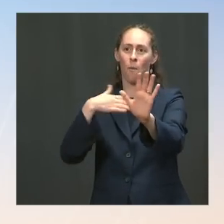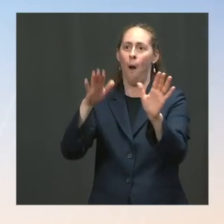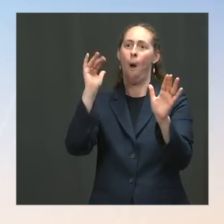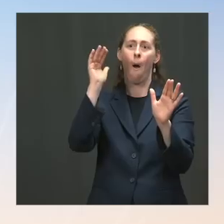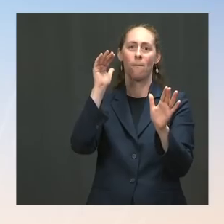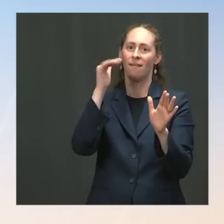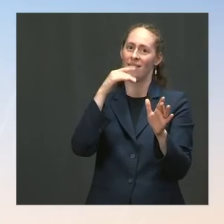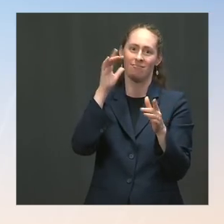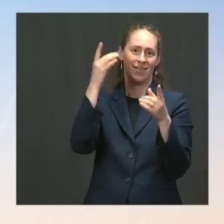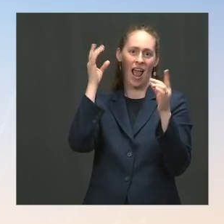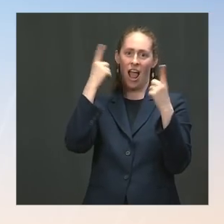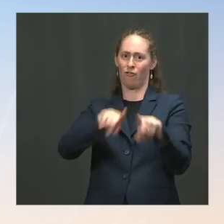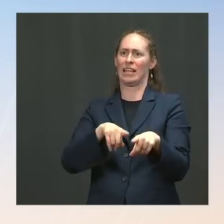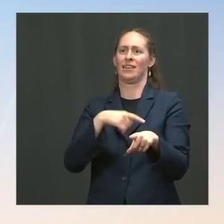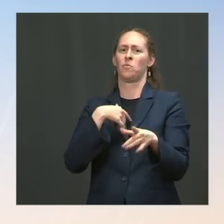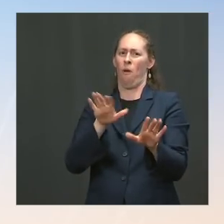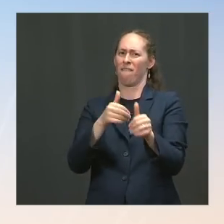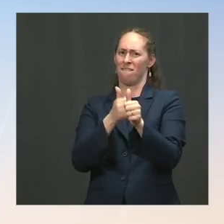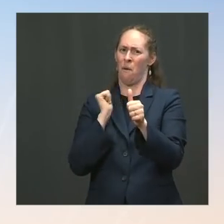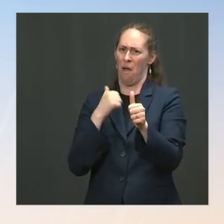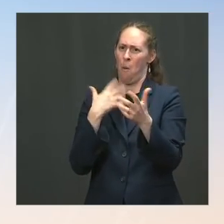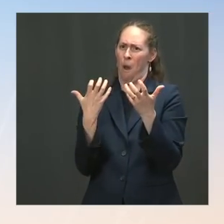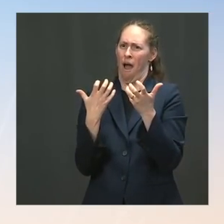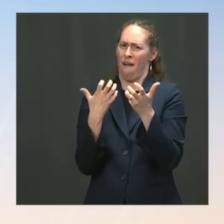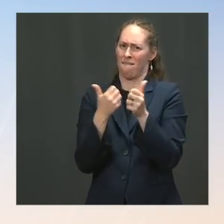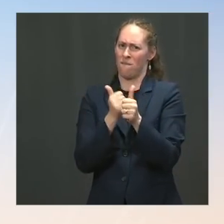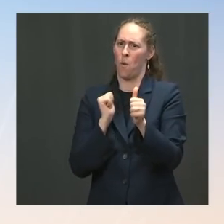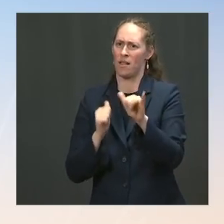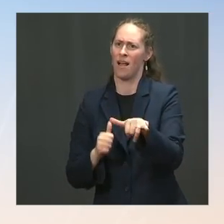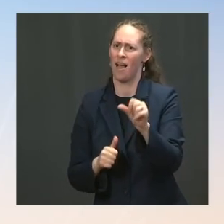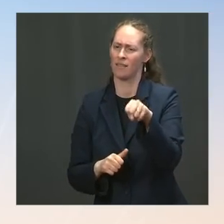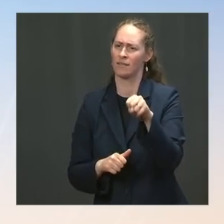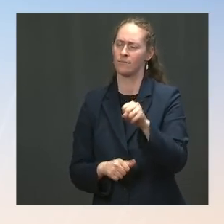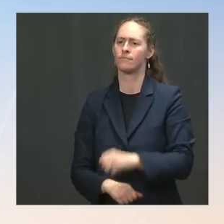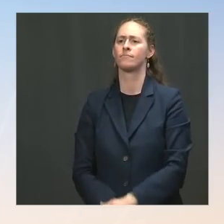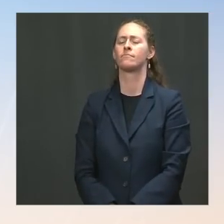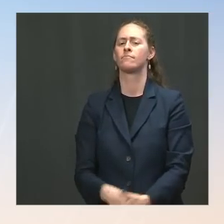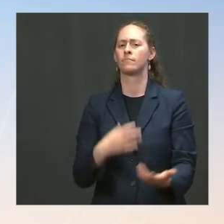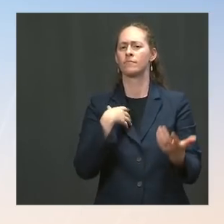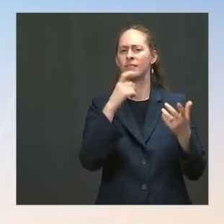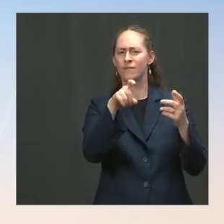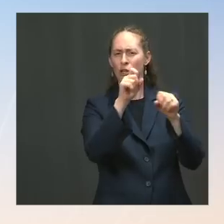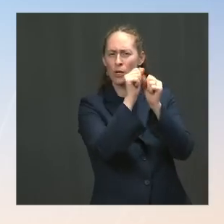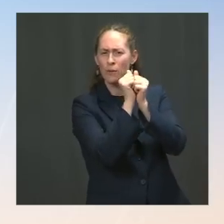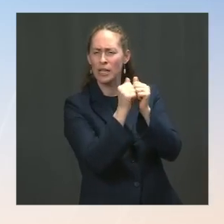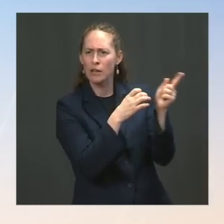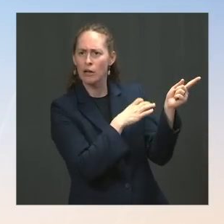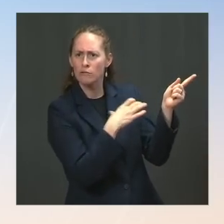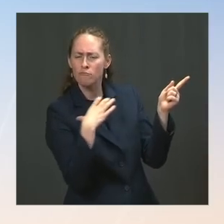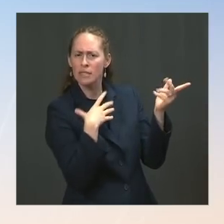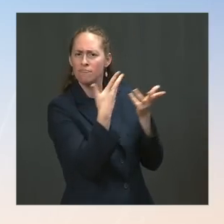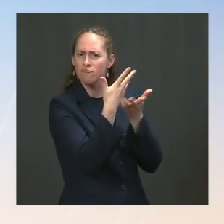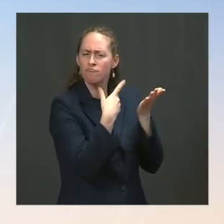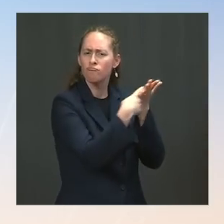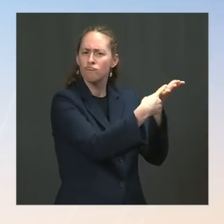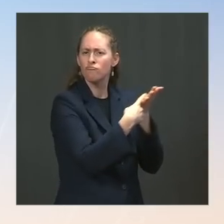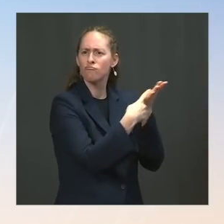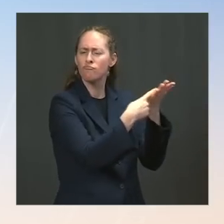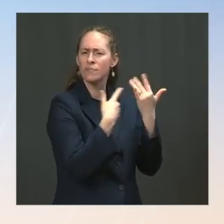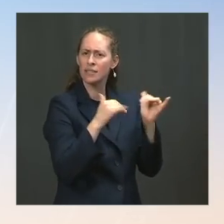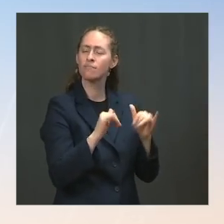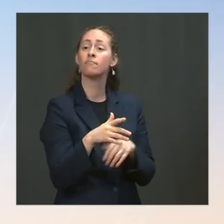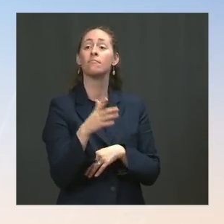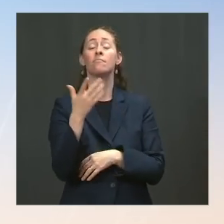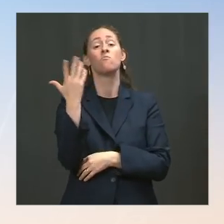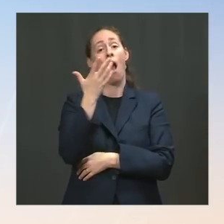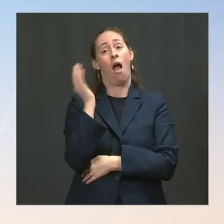close touch with leaders in Congress about the path forward, but our preference is for Congress to move